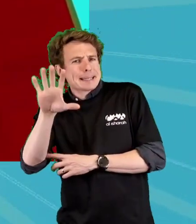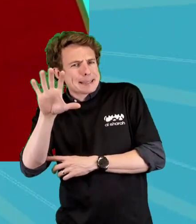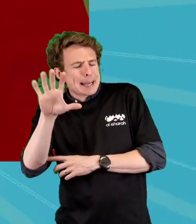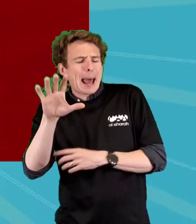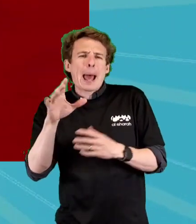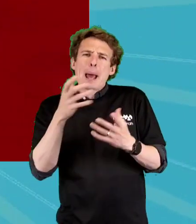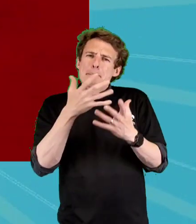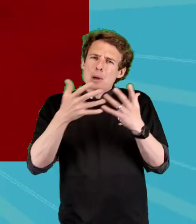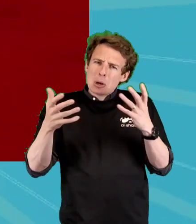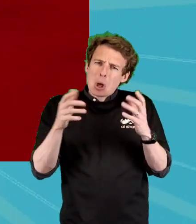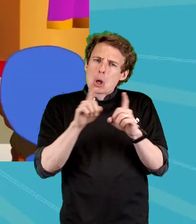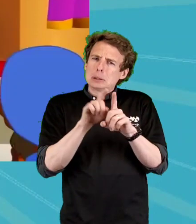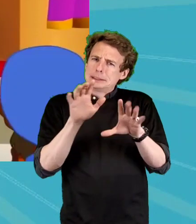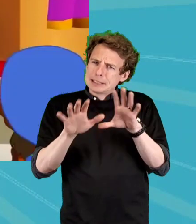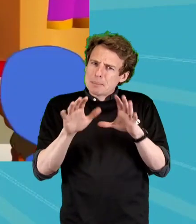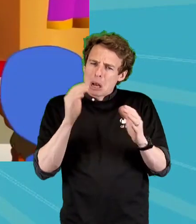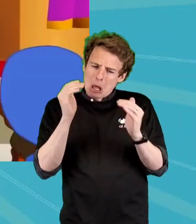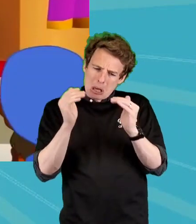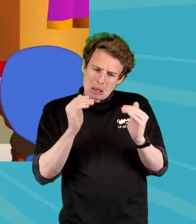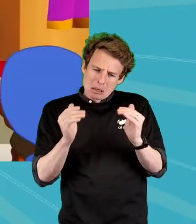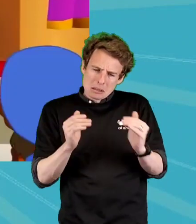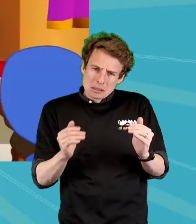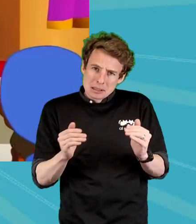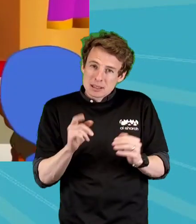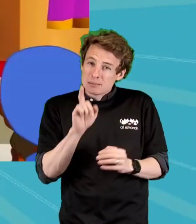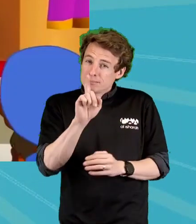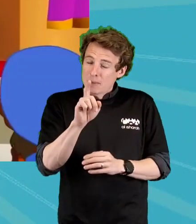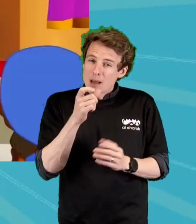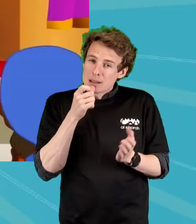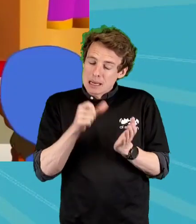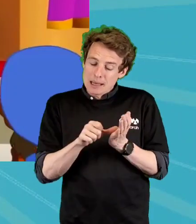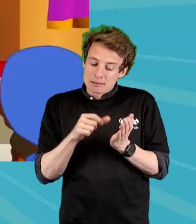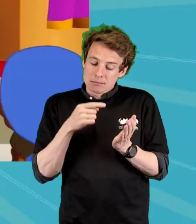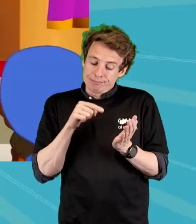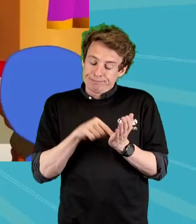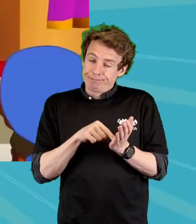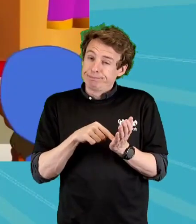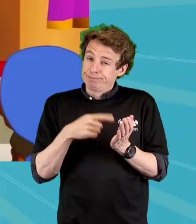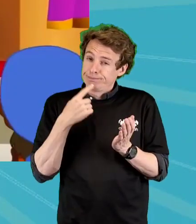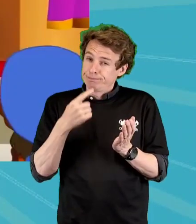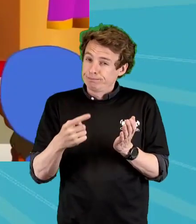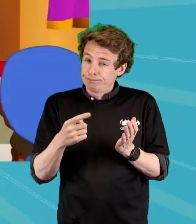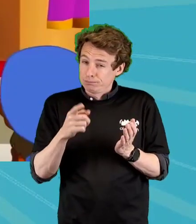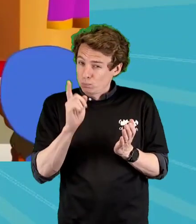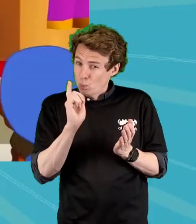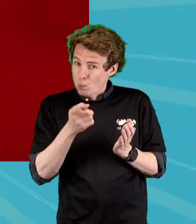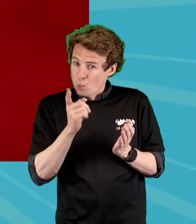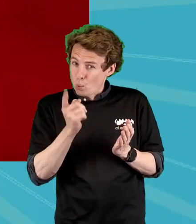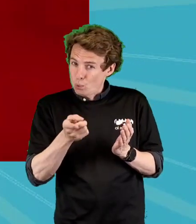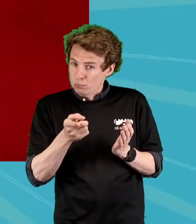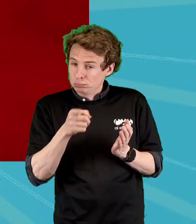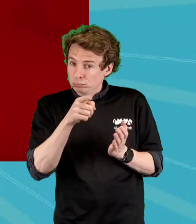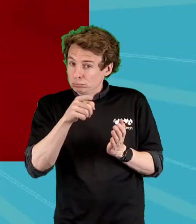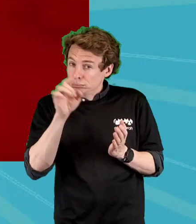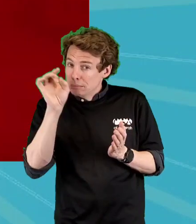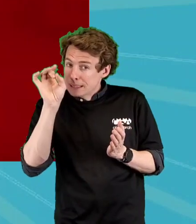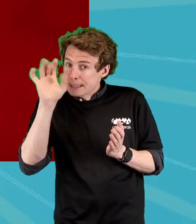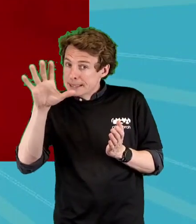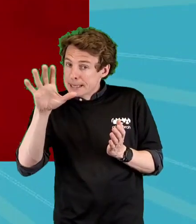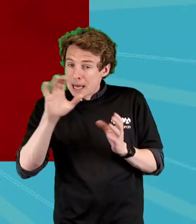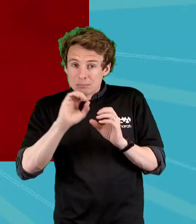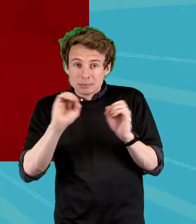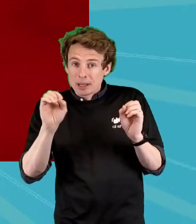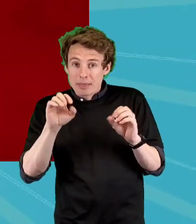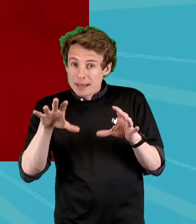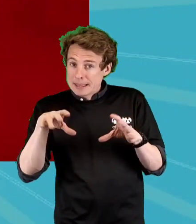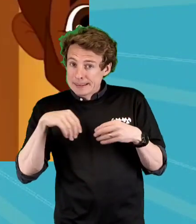and Christianity. The Prophet also warned Najashi that if he did not accept Islam, all